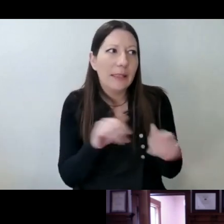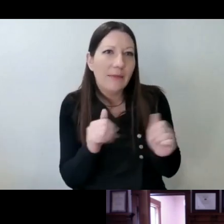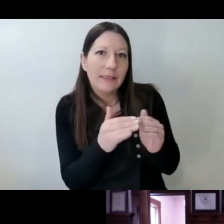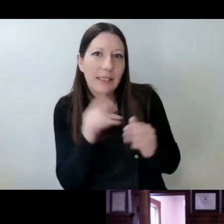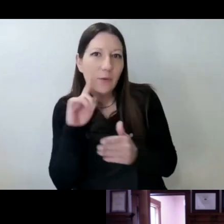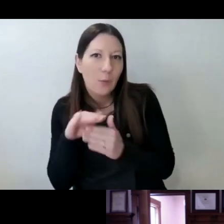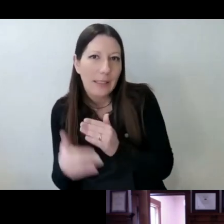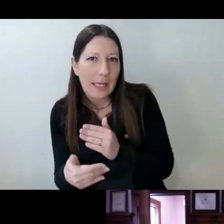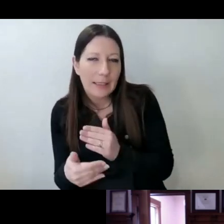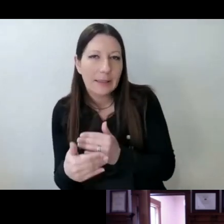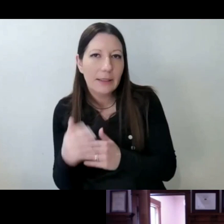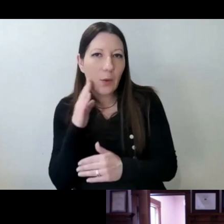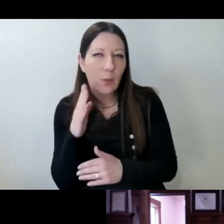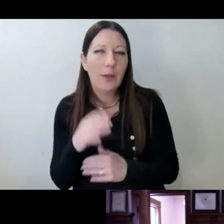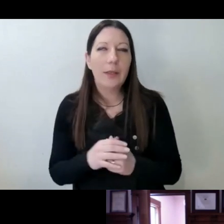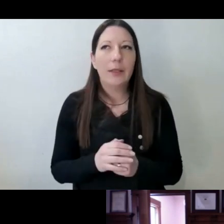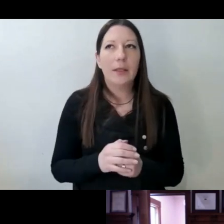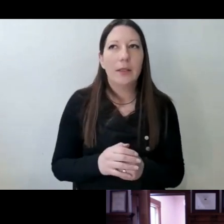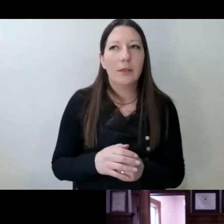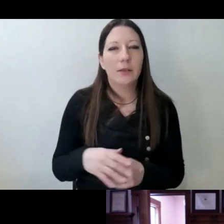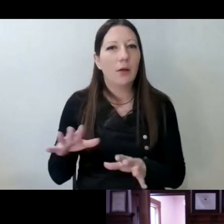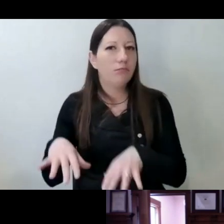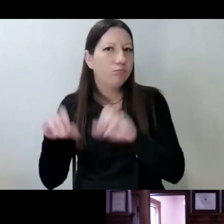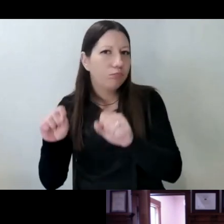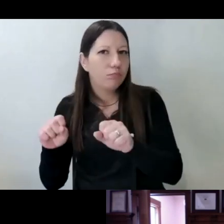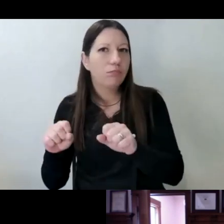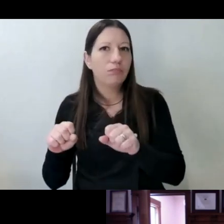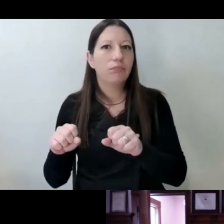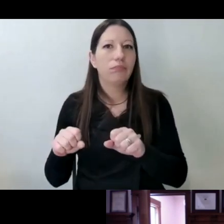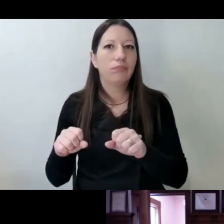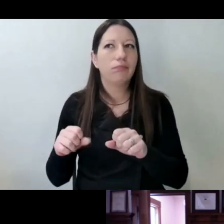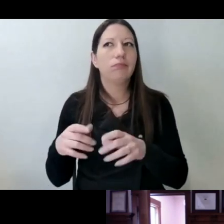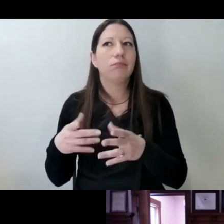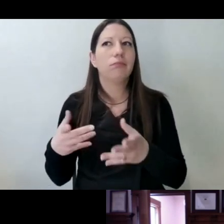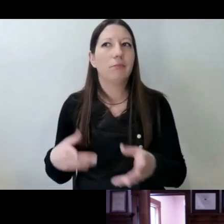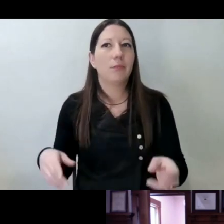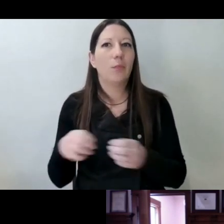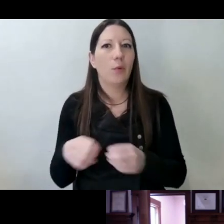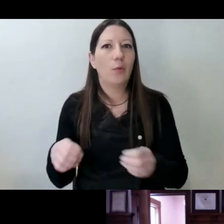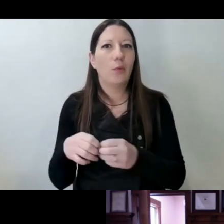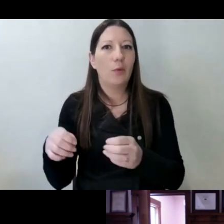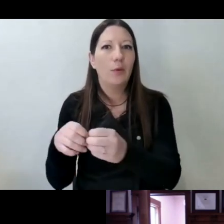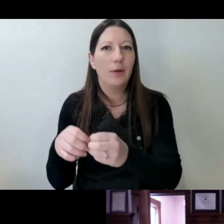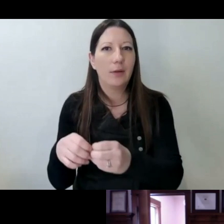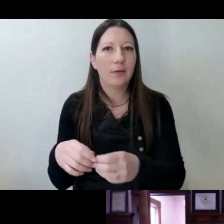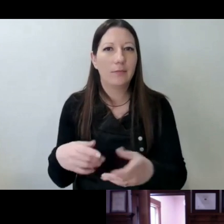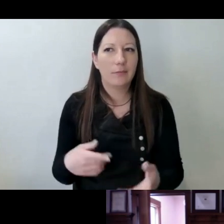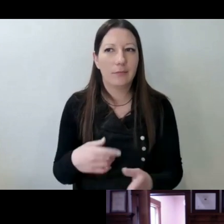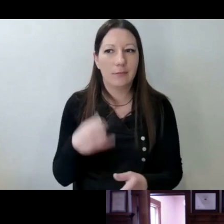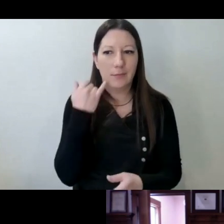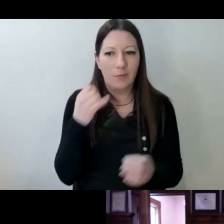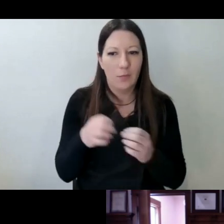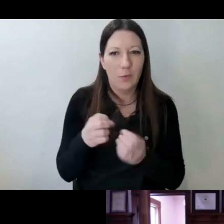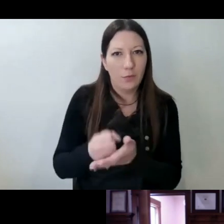that colonial presence that then becomes greater and greater with the more wealth that comes in and with more people flocking to the area is certainly going to